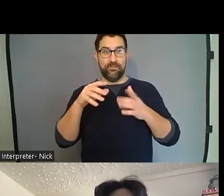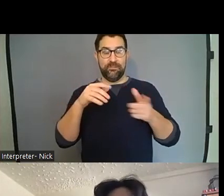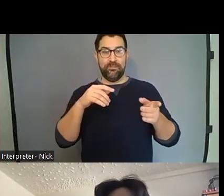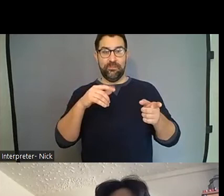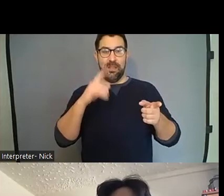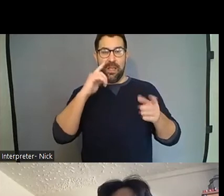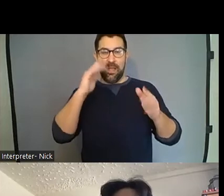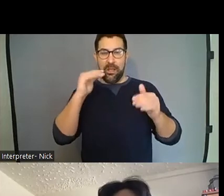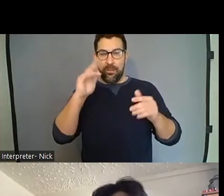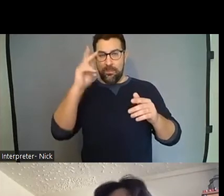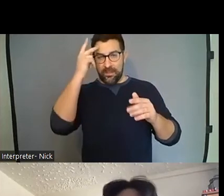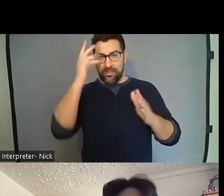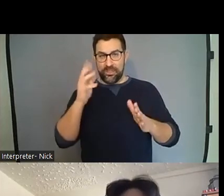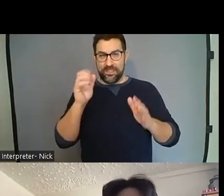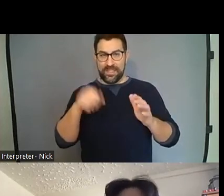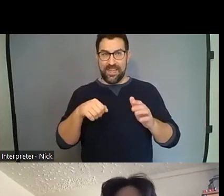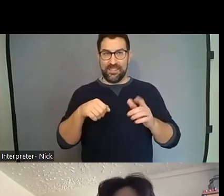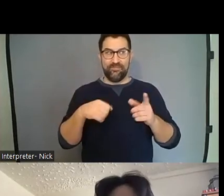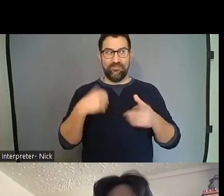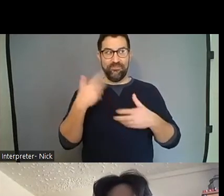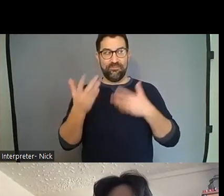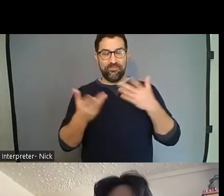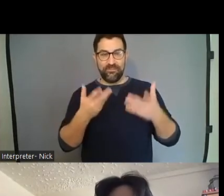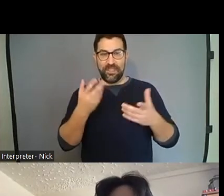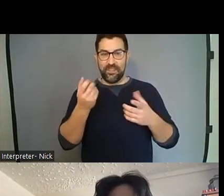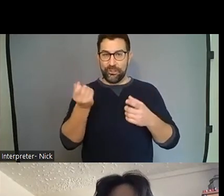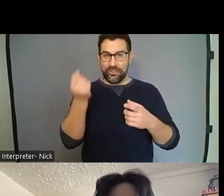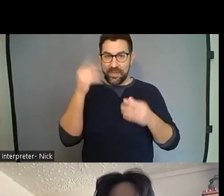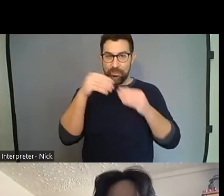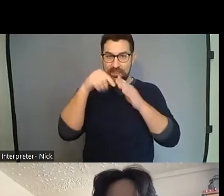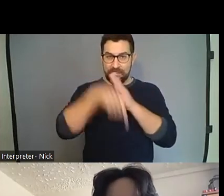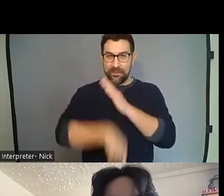hope that the politicians can like kind of finally get it.